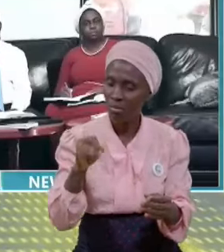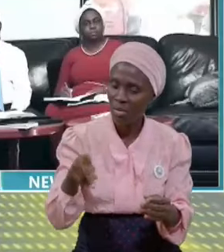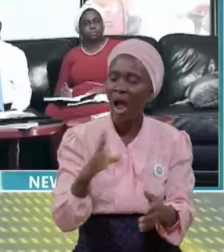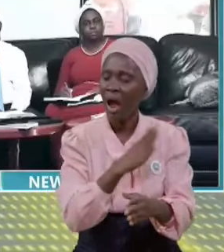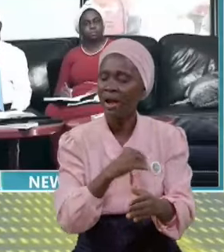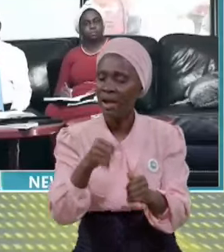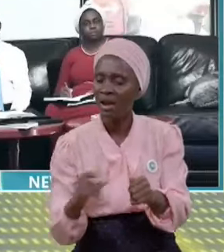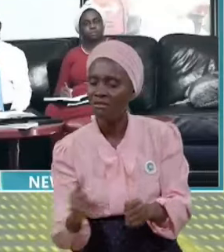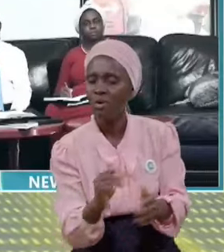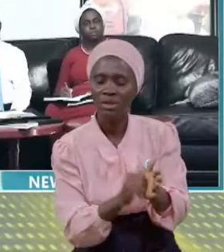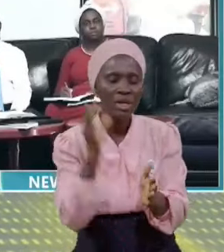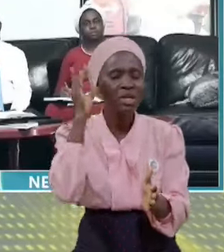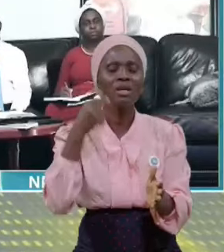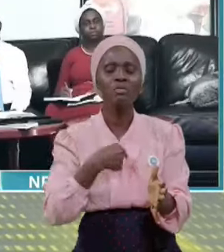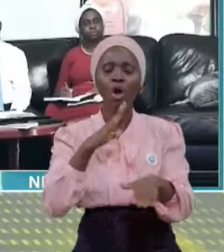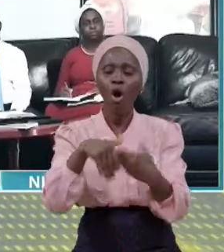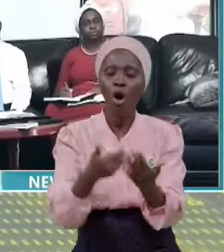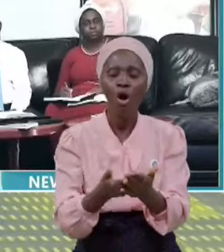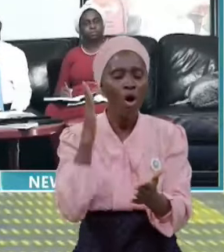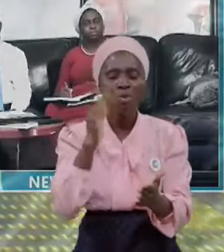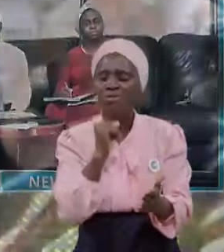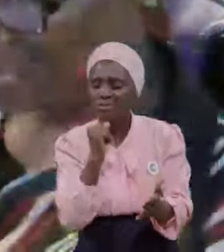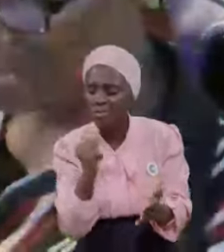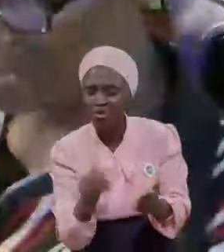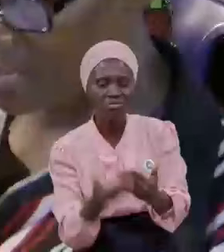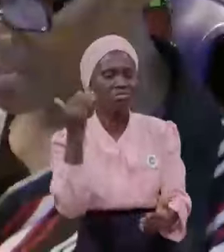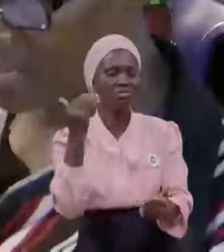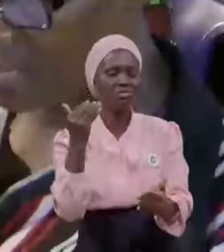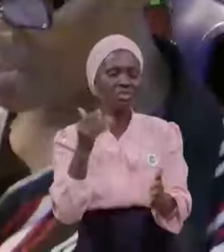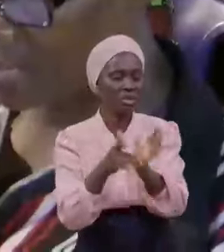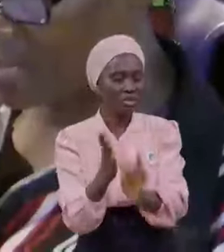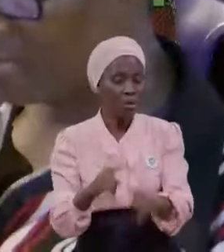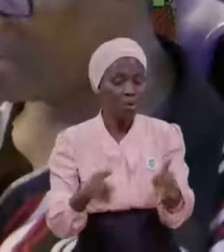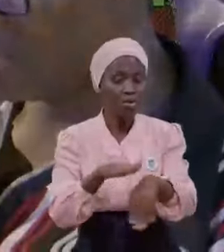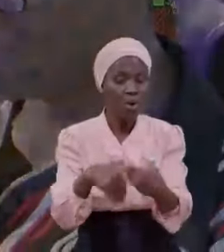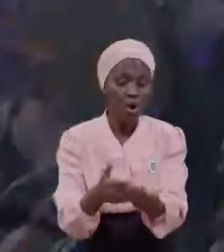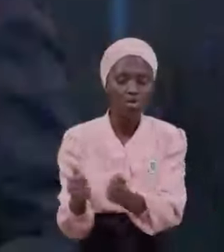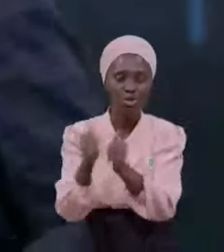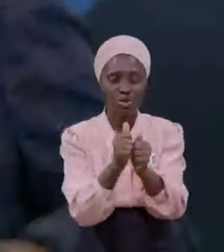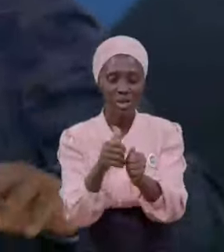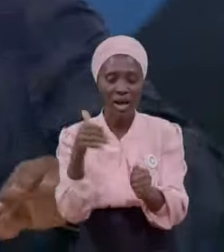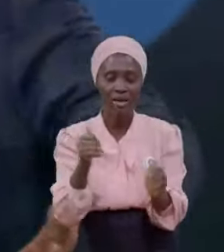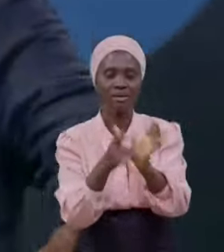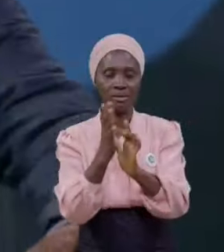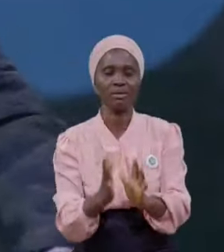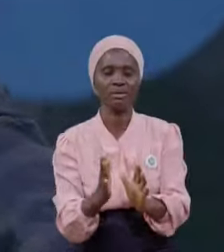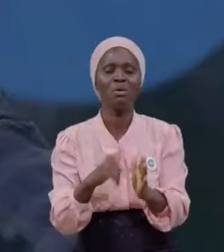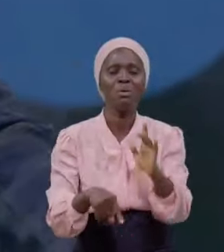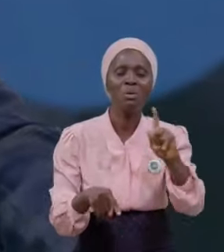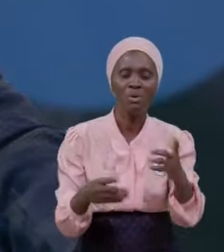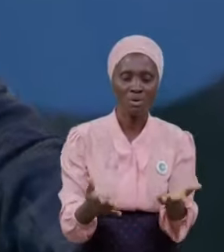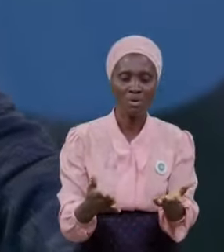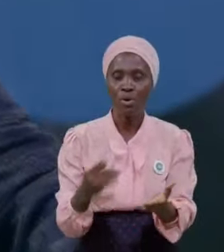almost a Christian, but altogether a Christian. Who is an almost Christian?